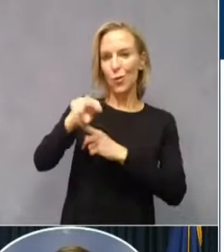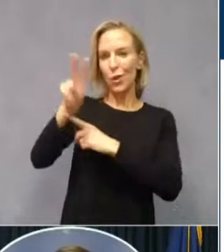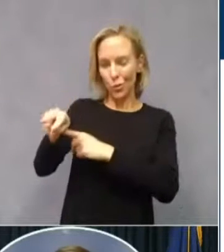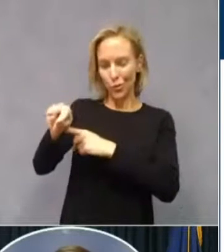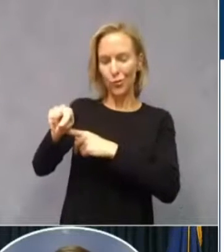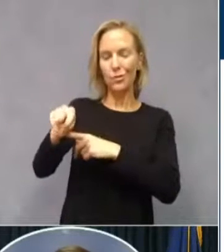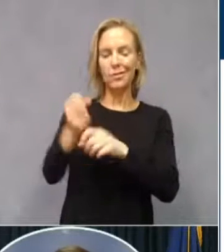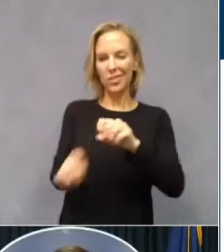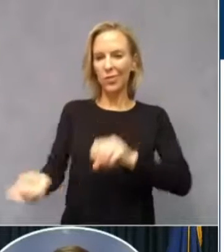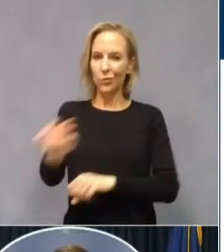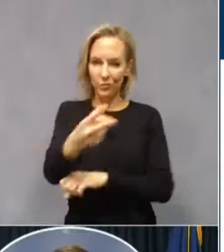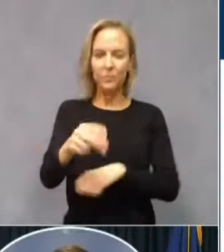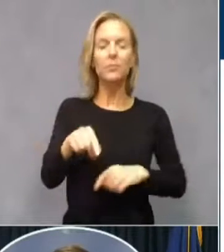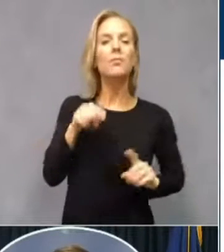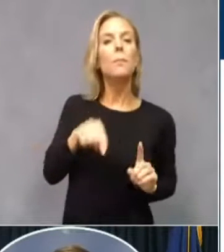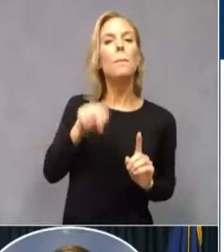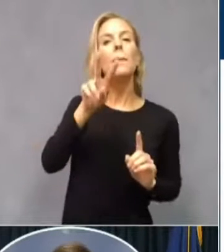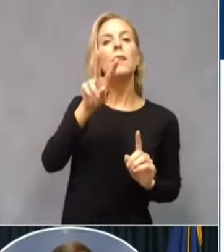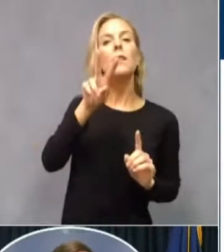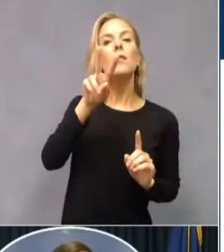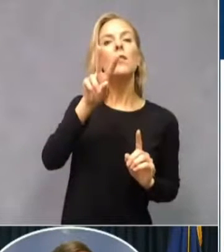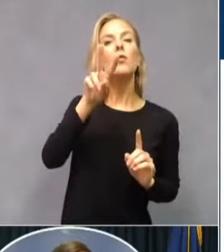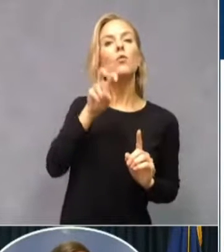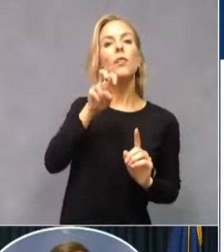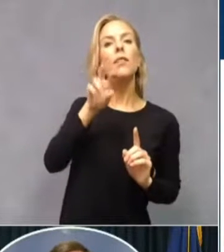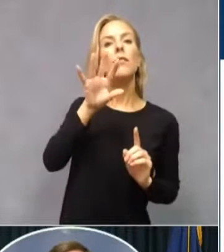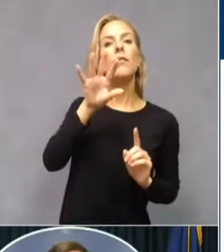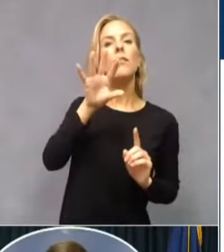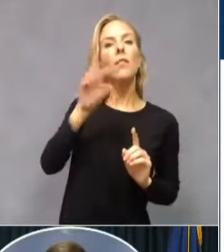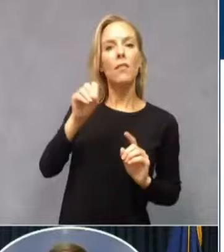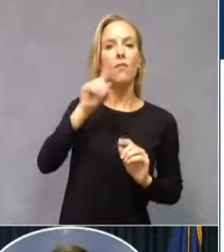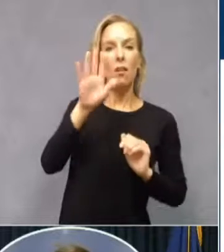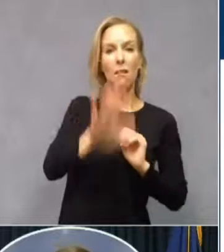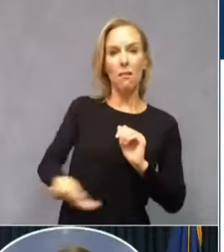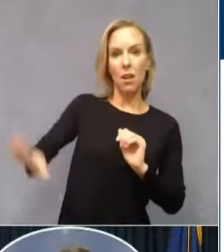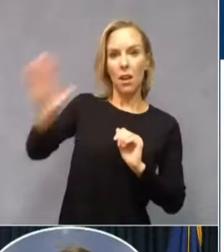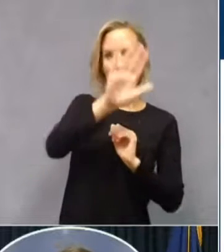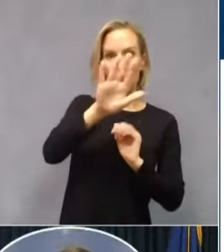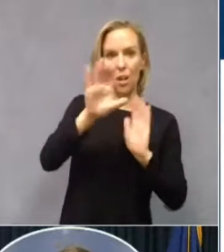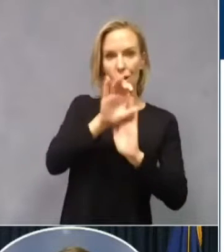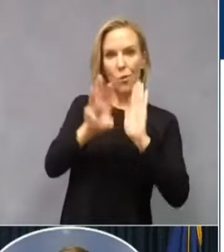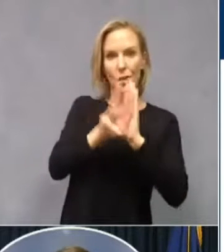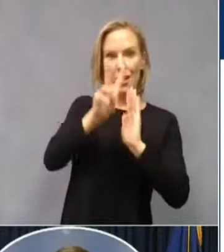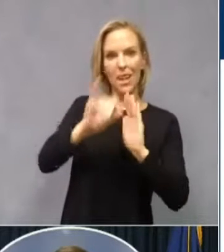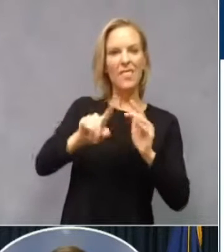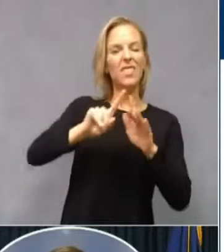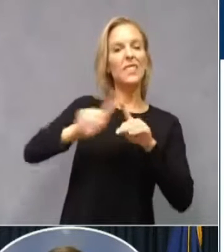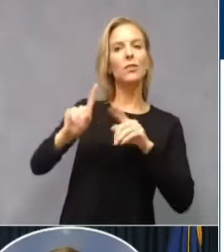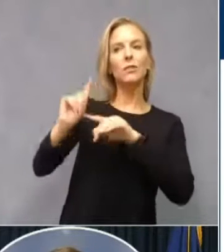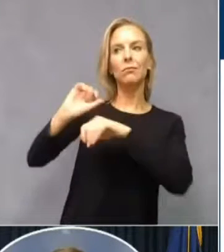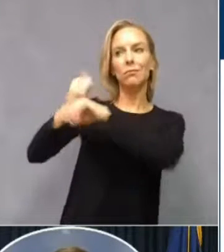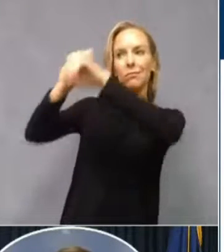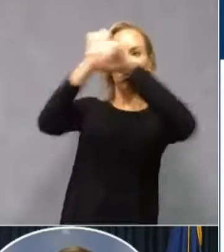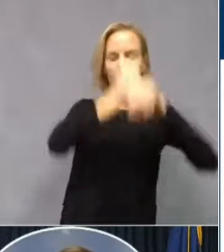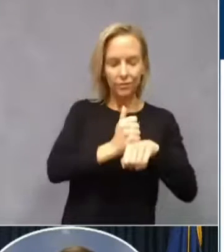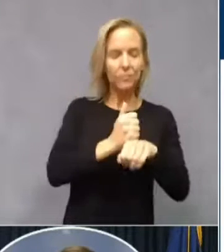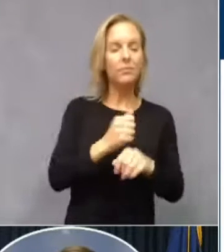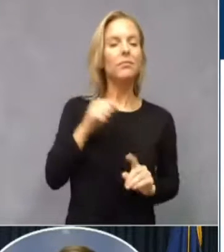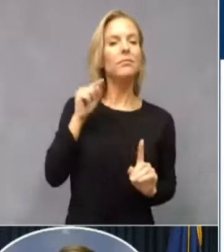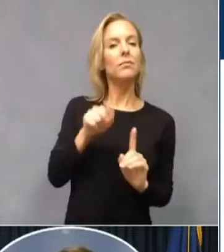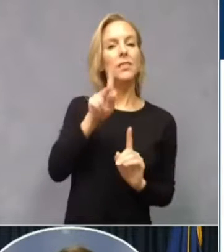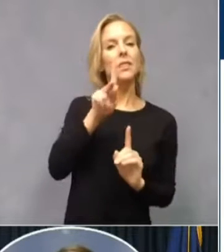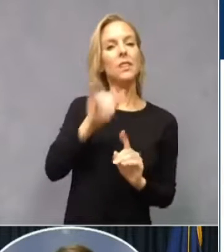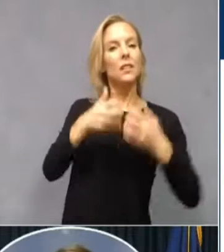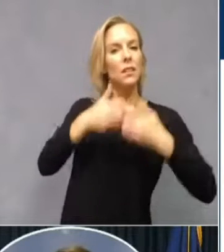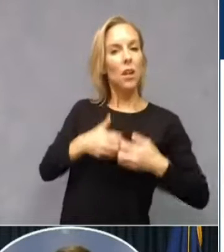than 520 automotive-related operations spread across our great Commonwealth. In total, the Kentucky auto industry employs